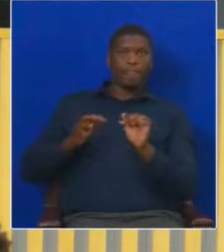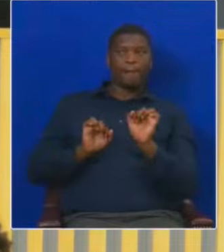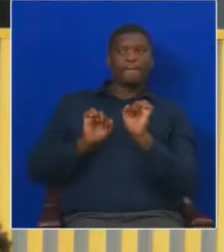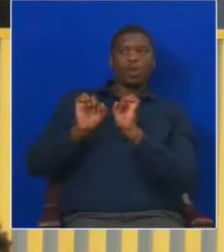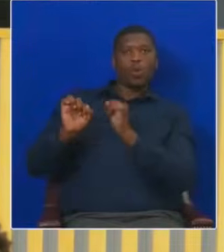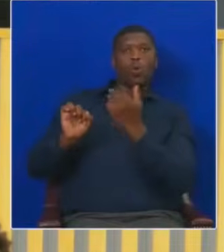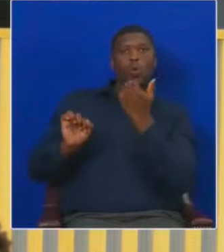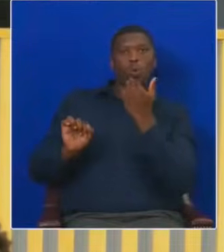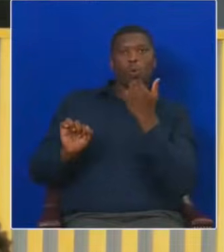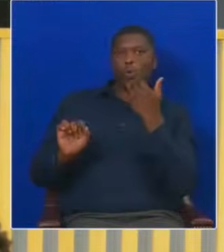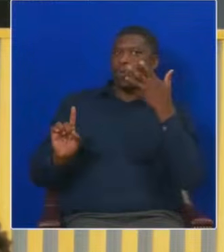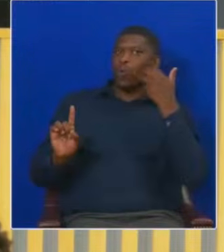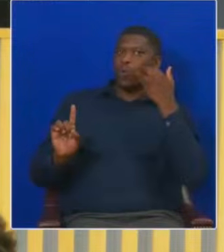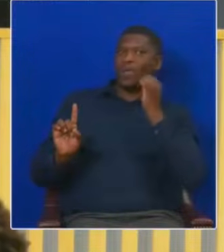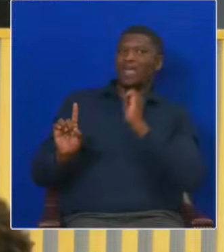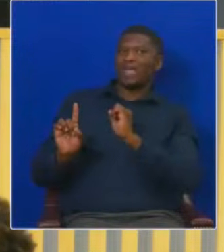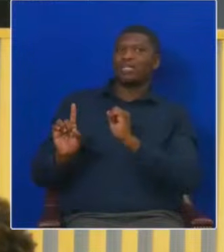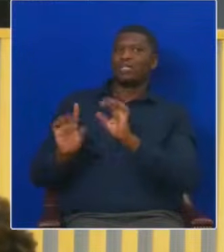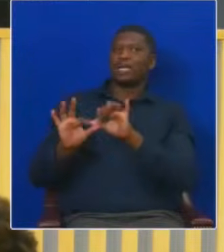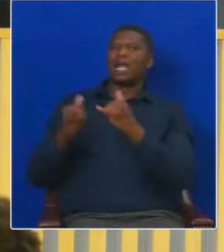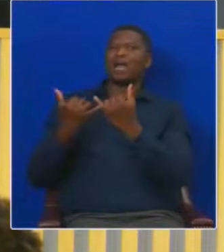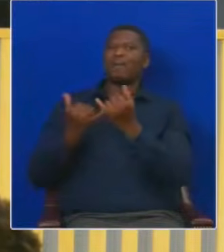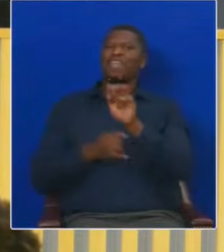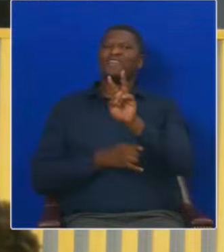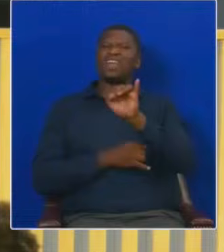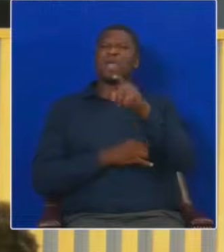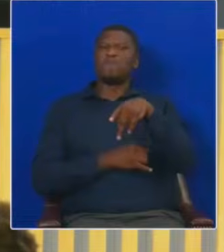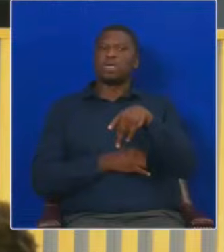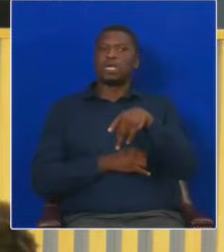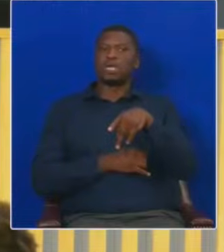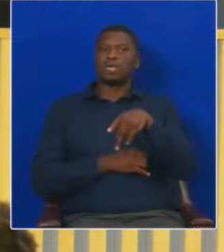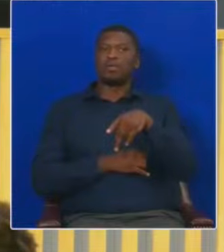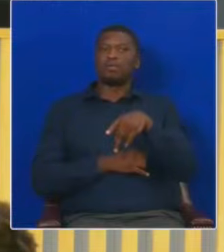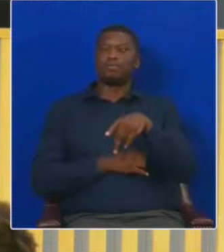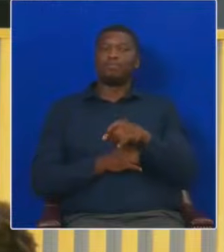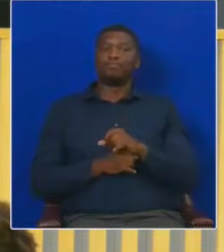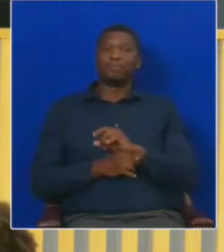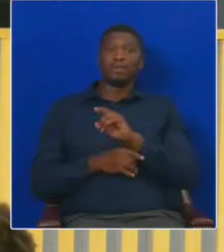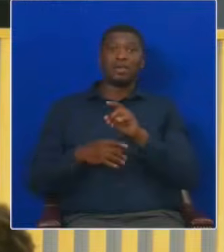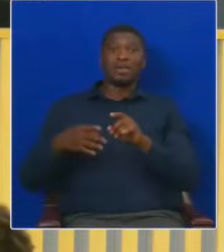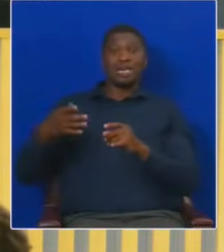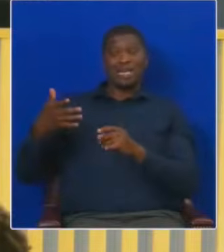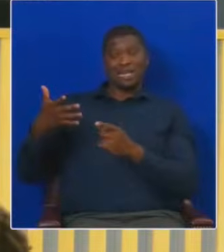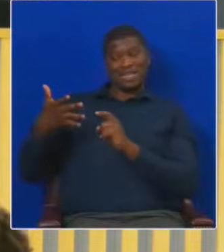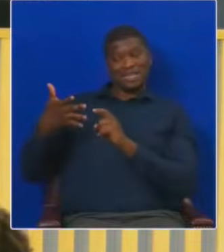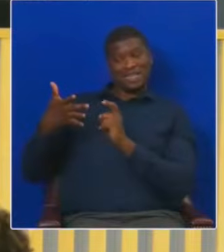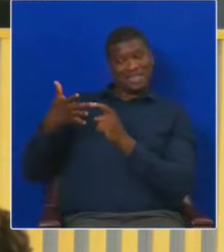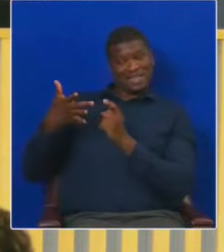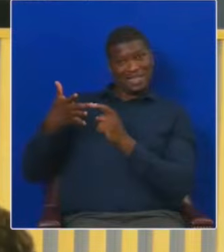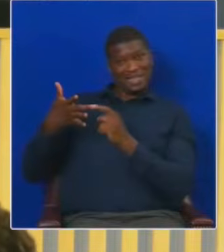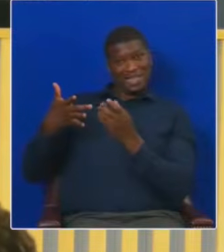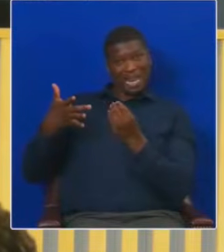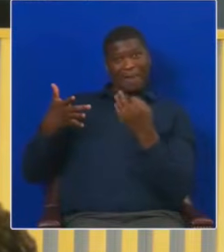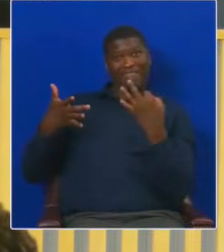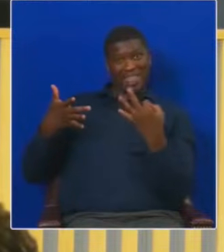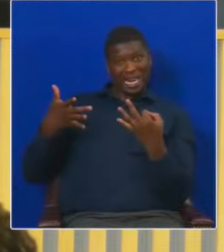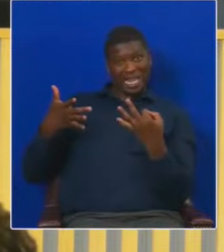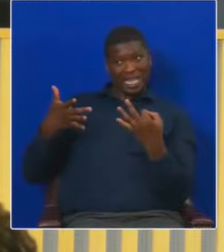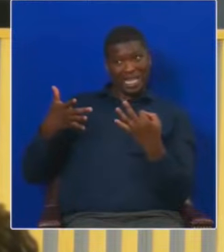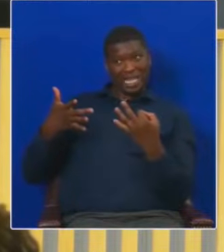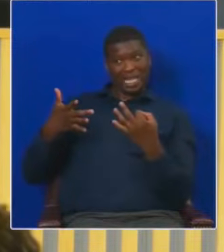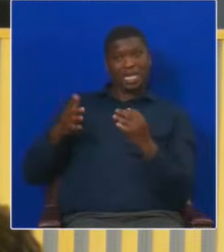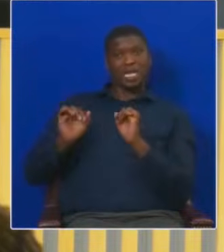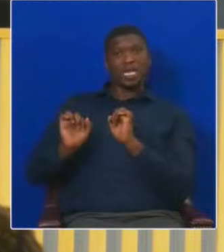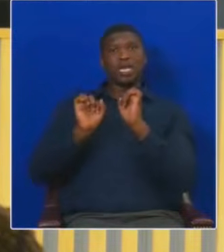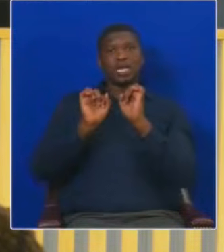VIP Protection Services. Item number 3, it is Mr. Vusimusi